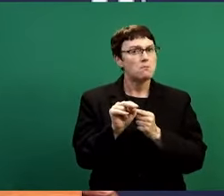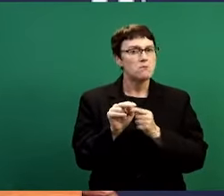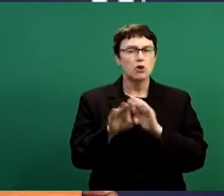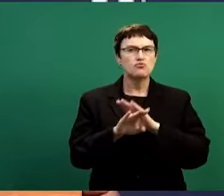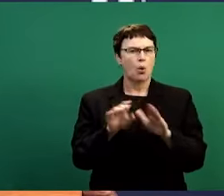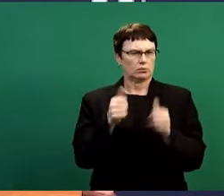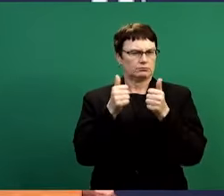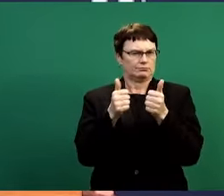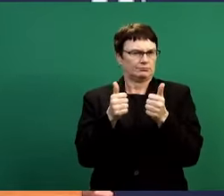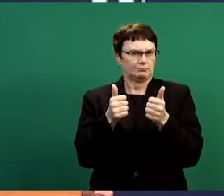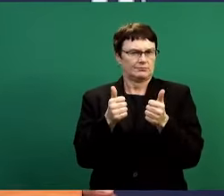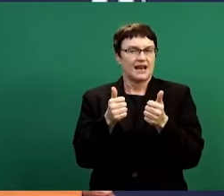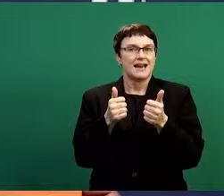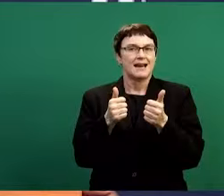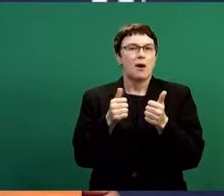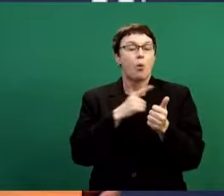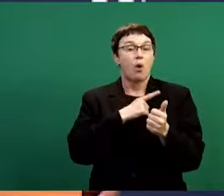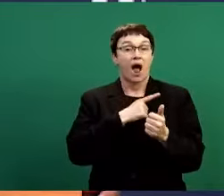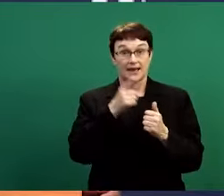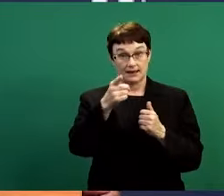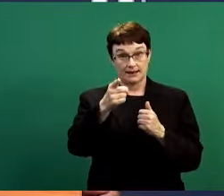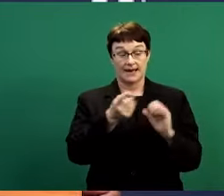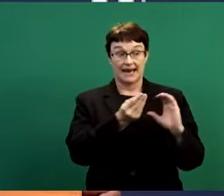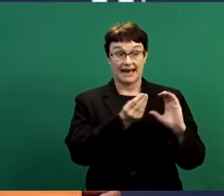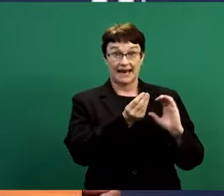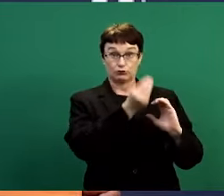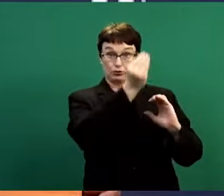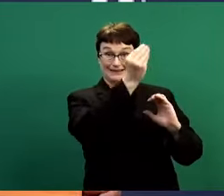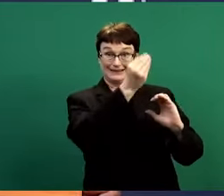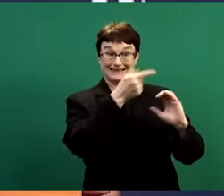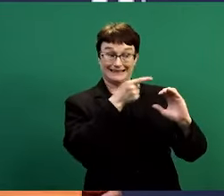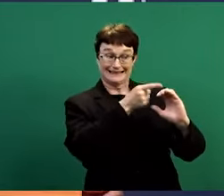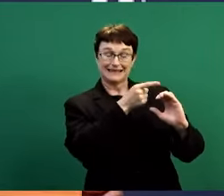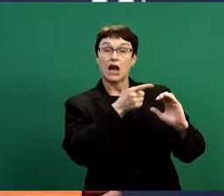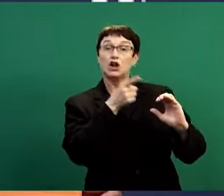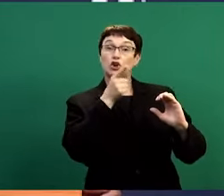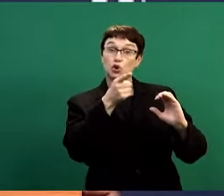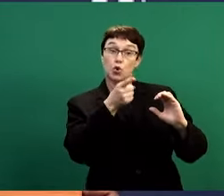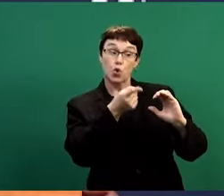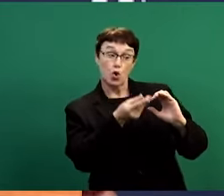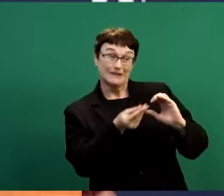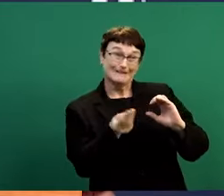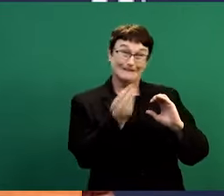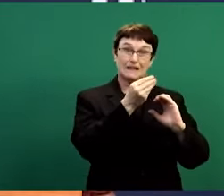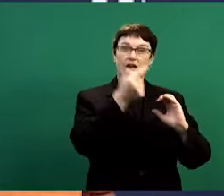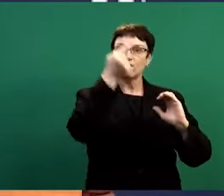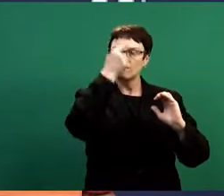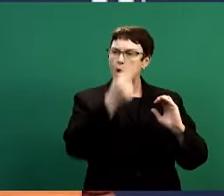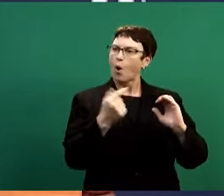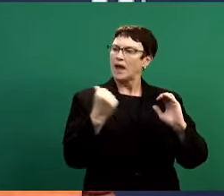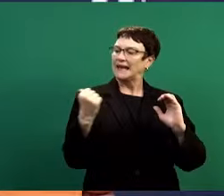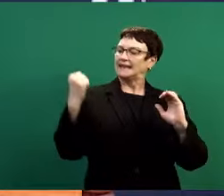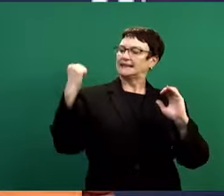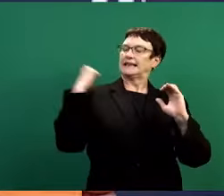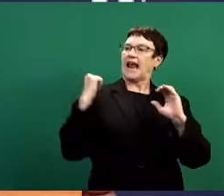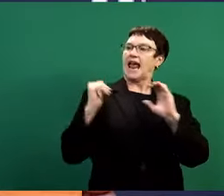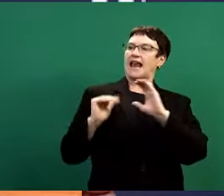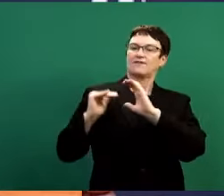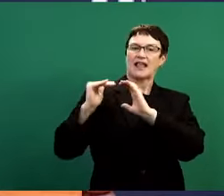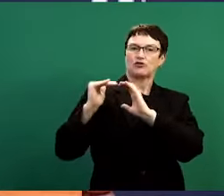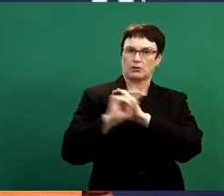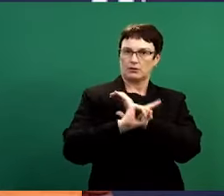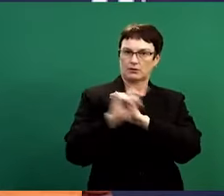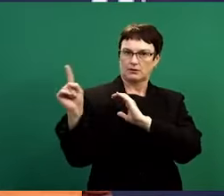because you do not set interest rates to deal with yesterday's inflation, neither do you set interest rates to deal with today's inflation. You